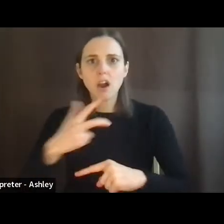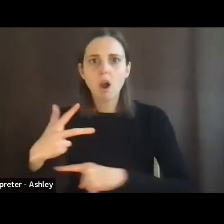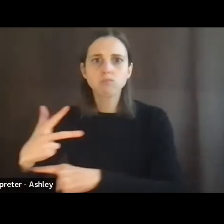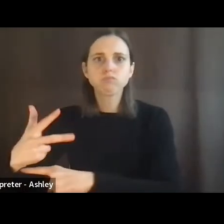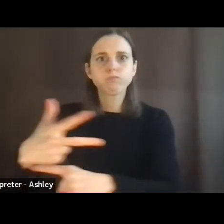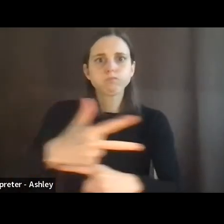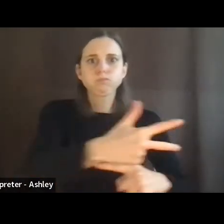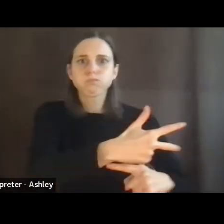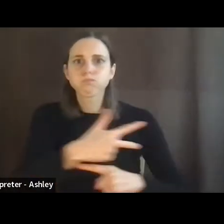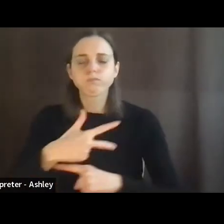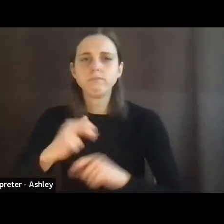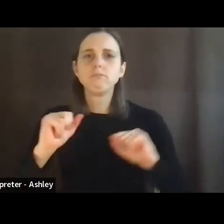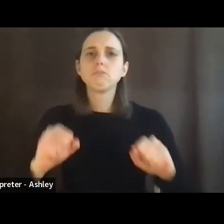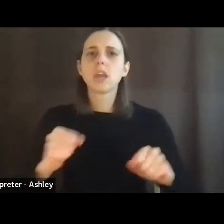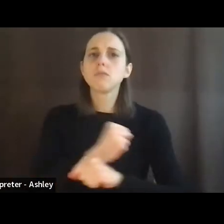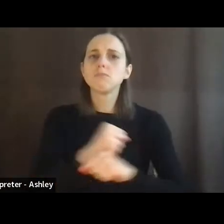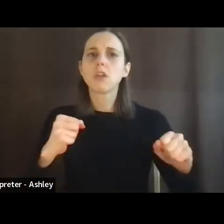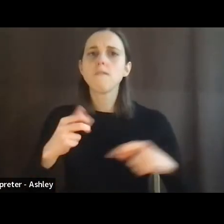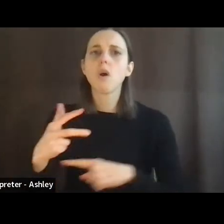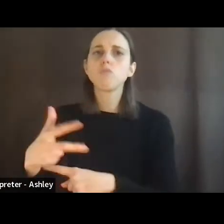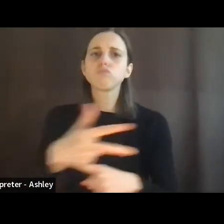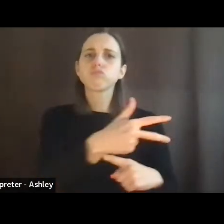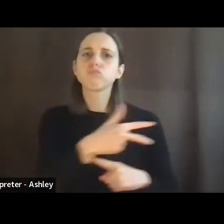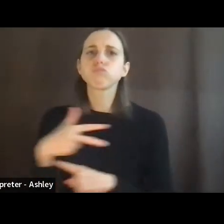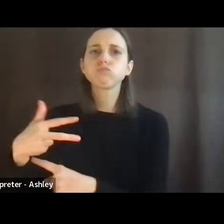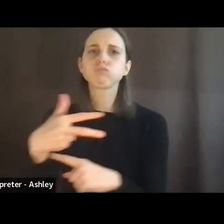these roundabouts.